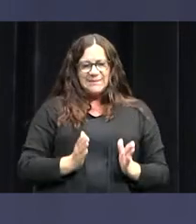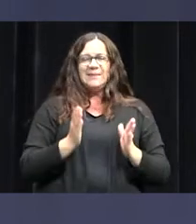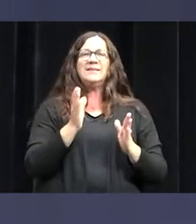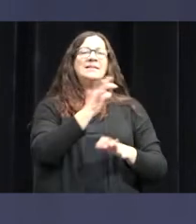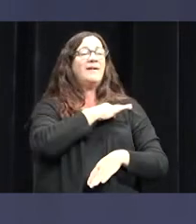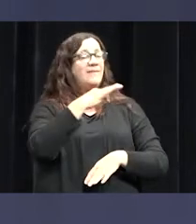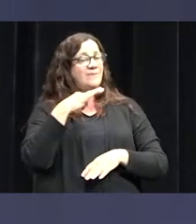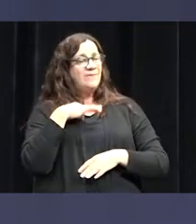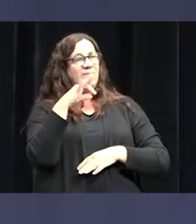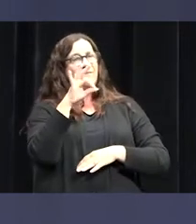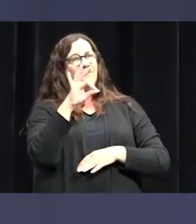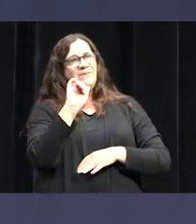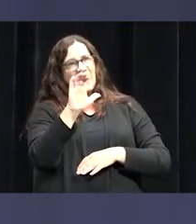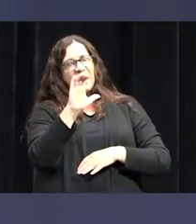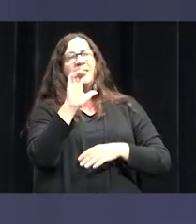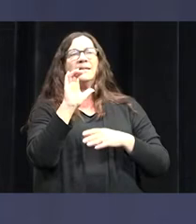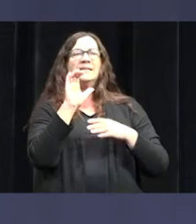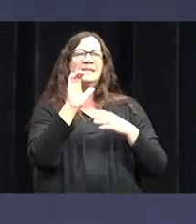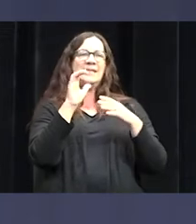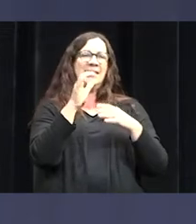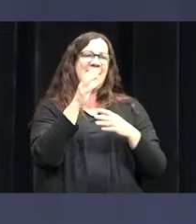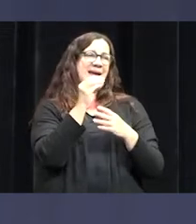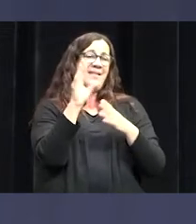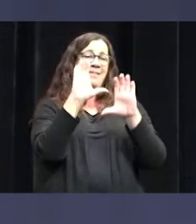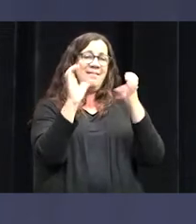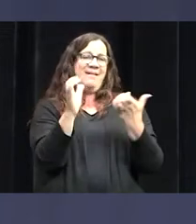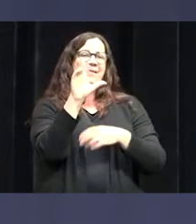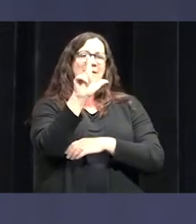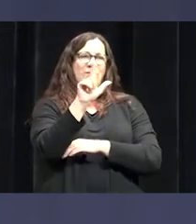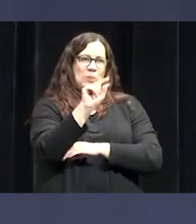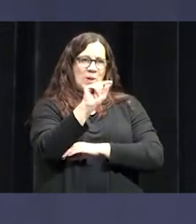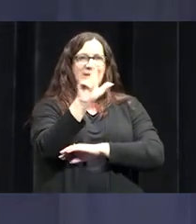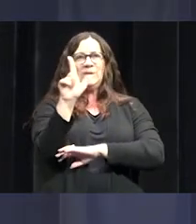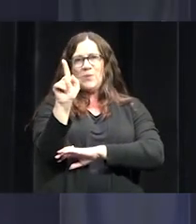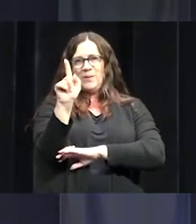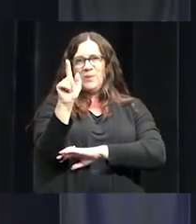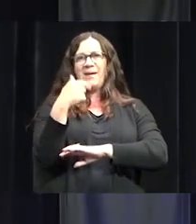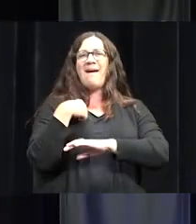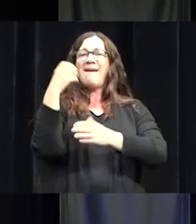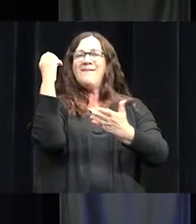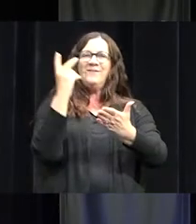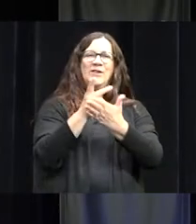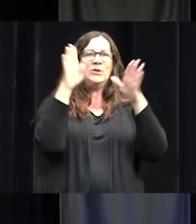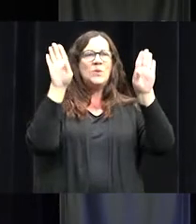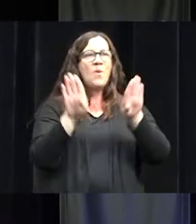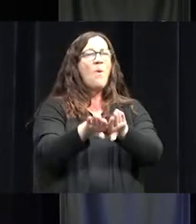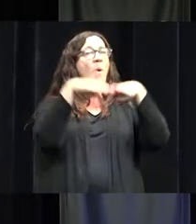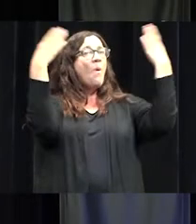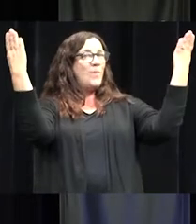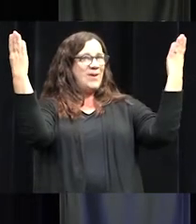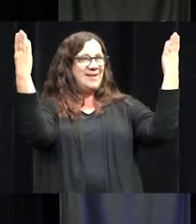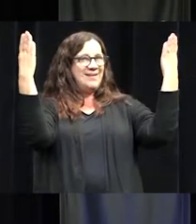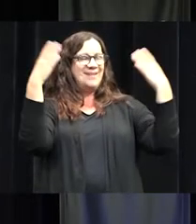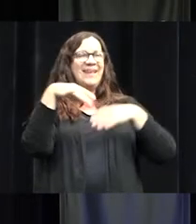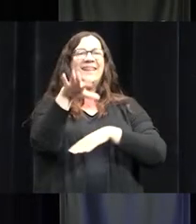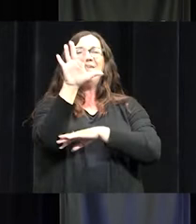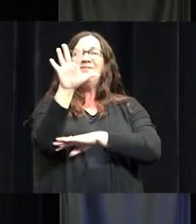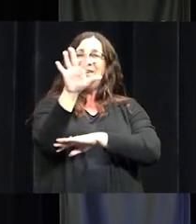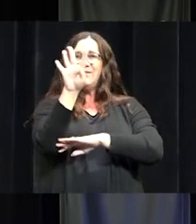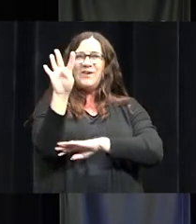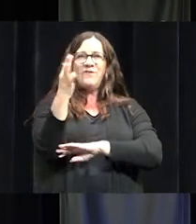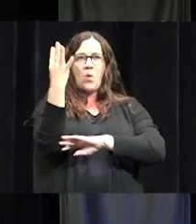faculty staff and the class of 2021 i officially open the